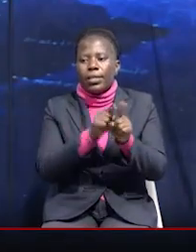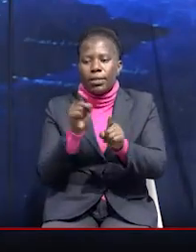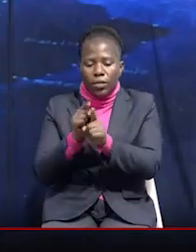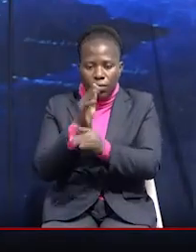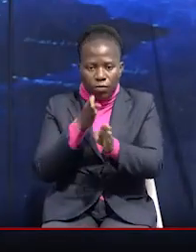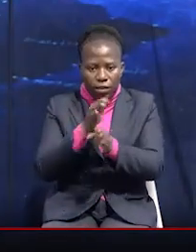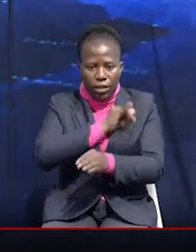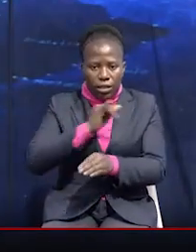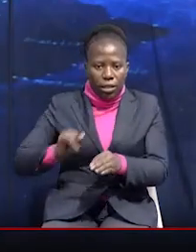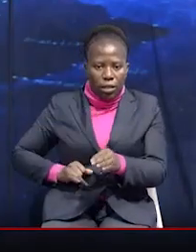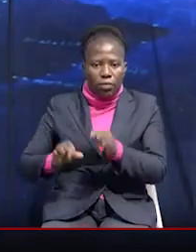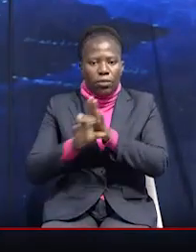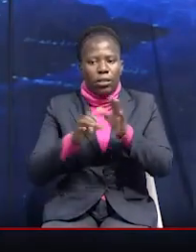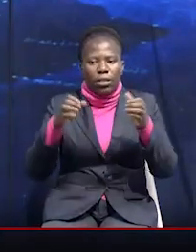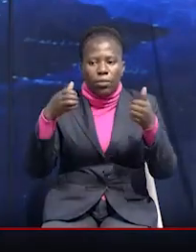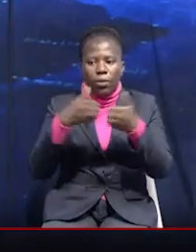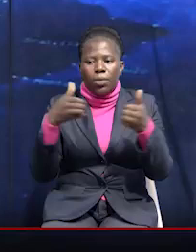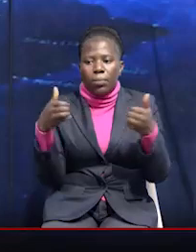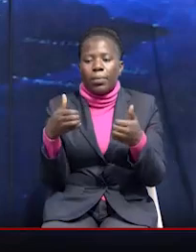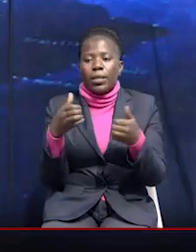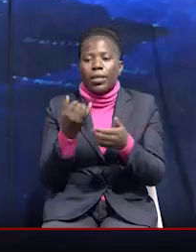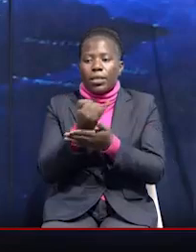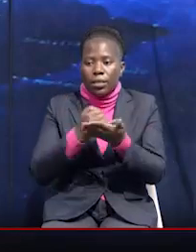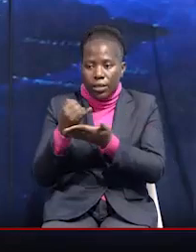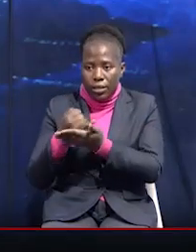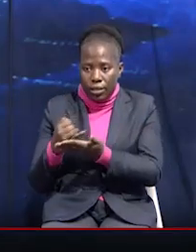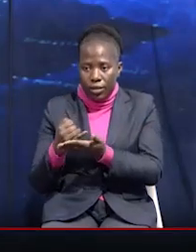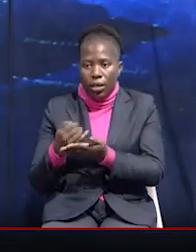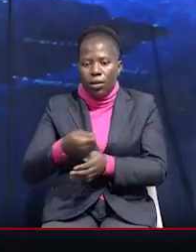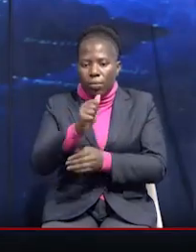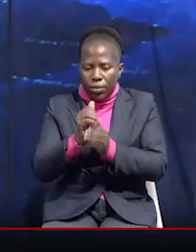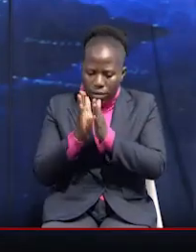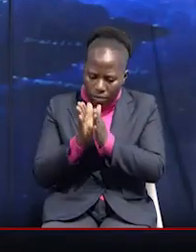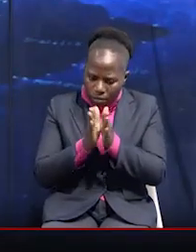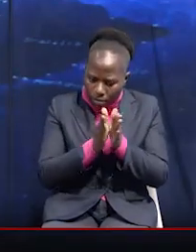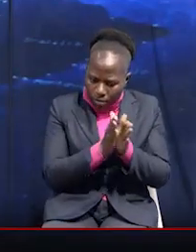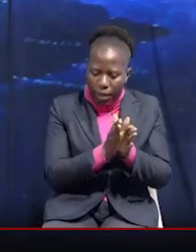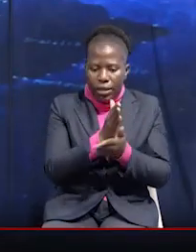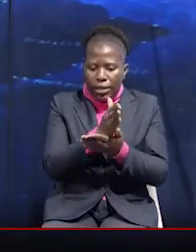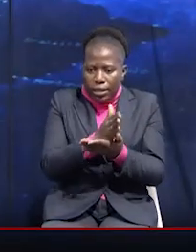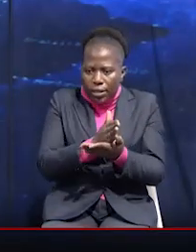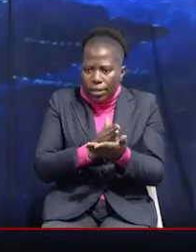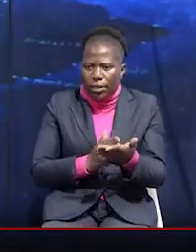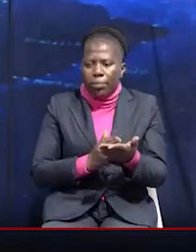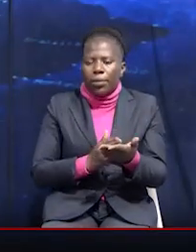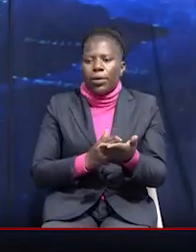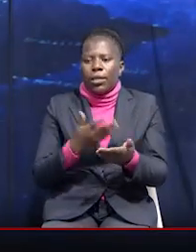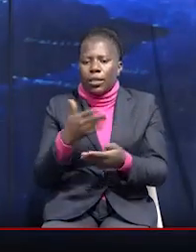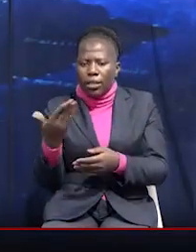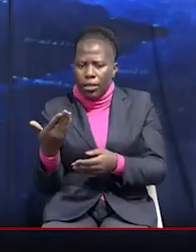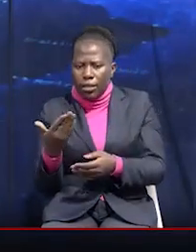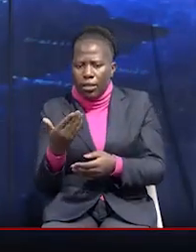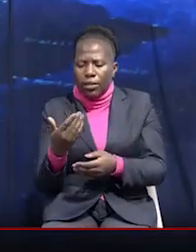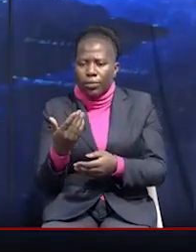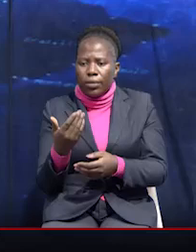industry like banking and financial institutions. They need now to plan certain product that can suit for December. If